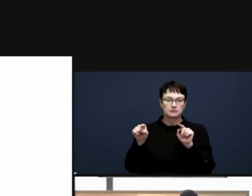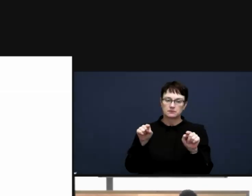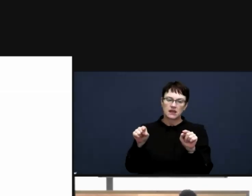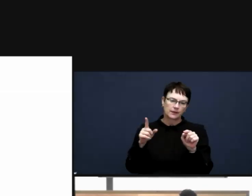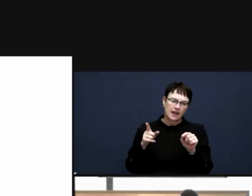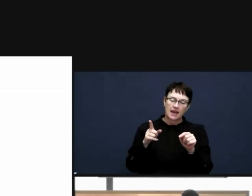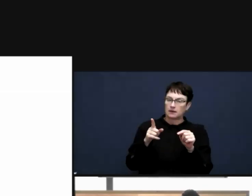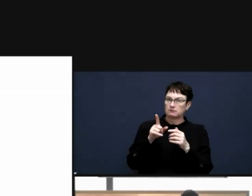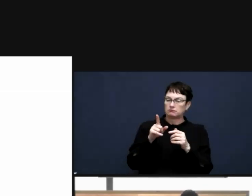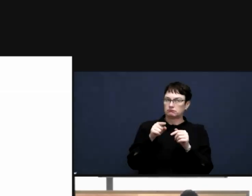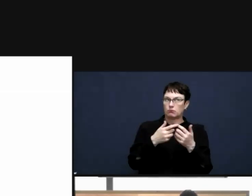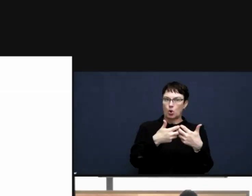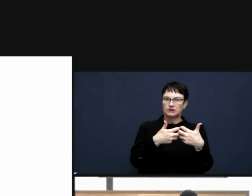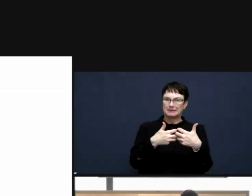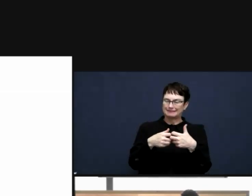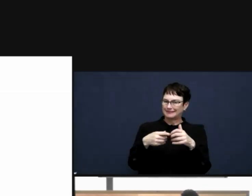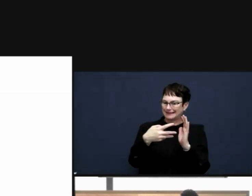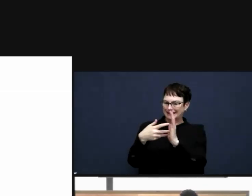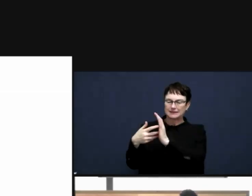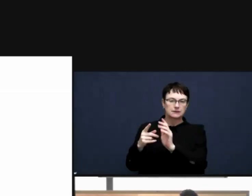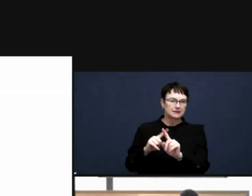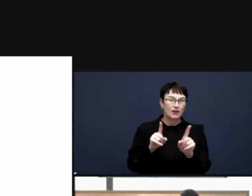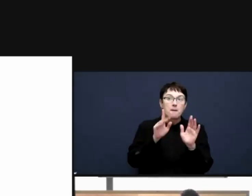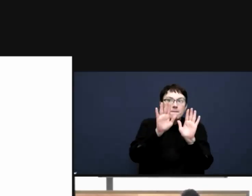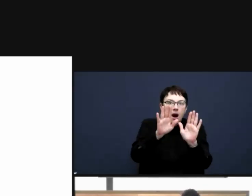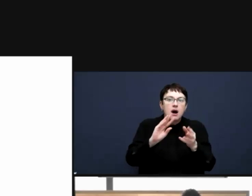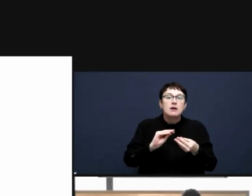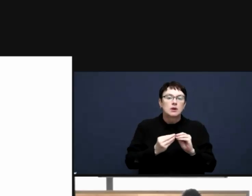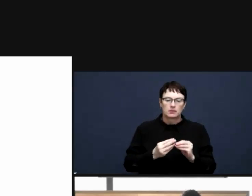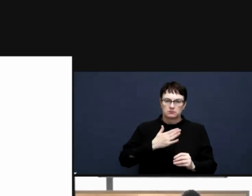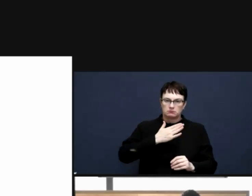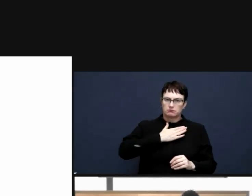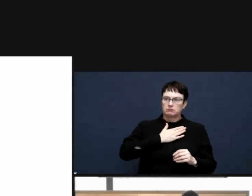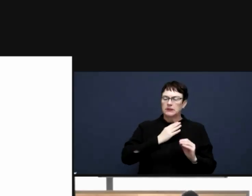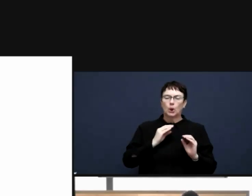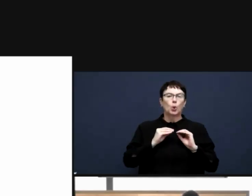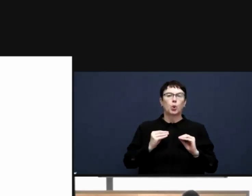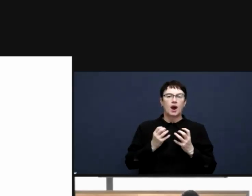And yeah, you don't have access to the source code, so you cannot test as much as on web.